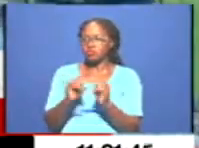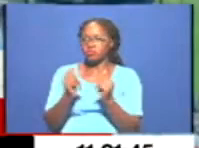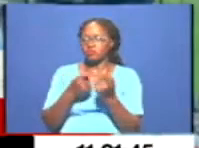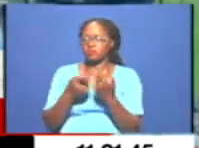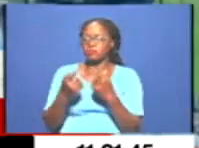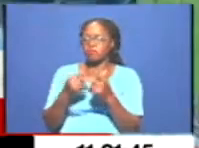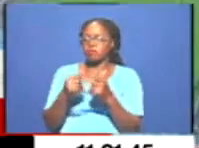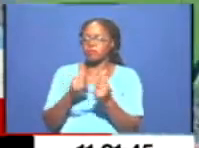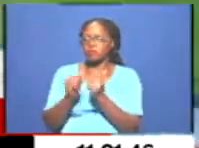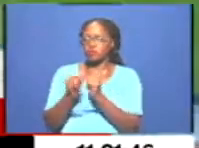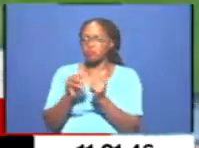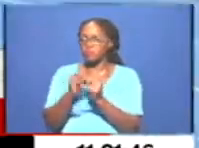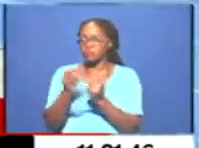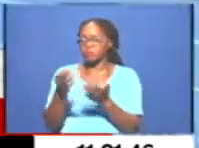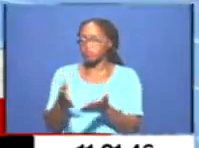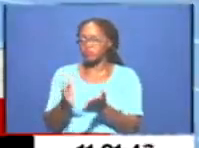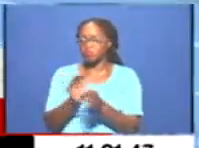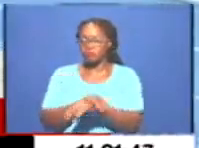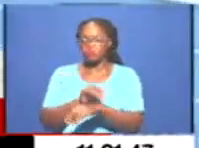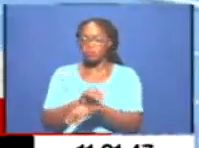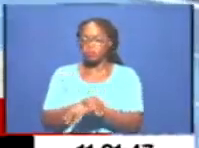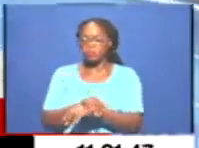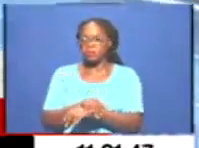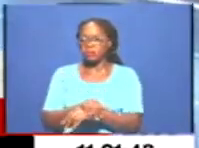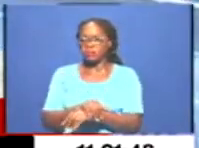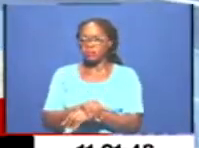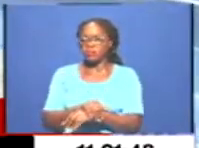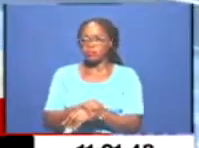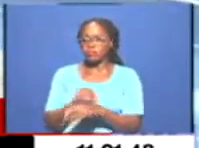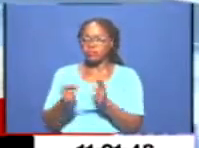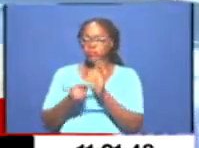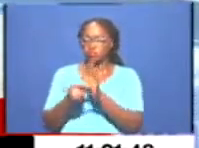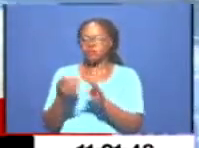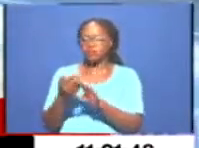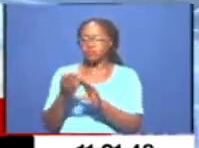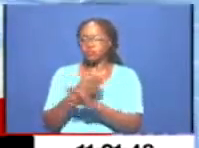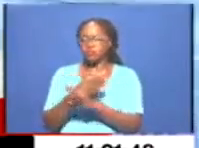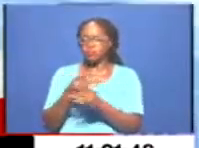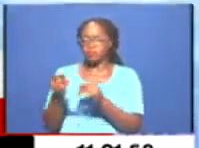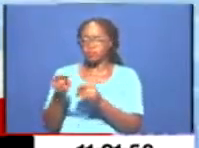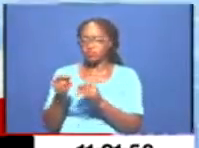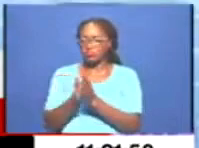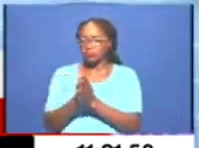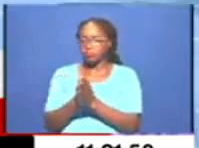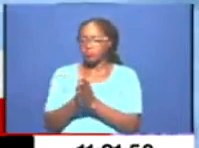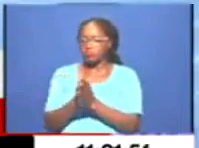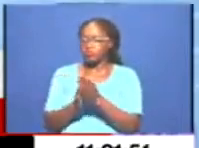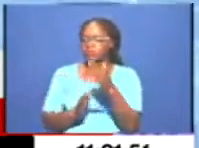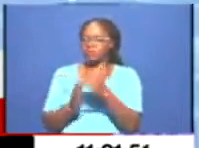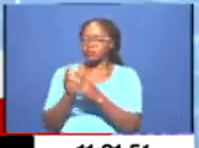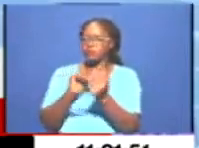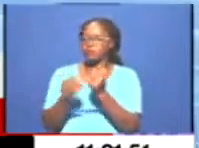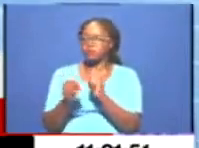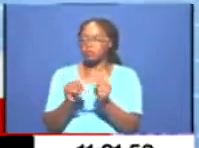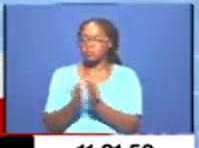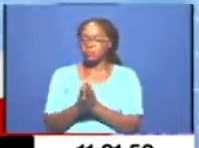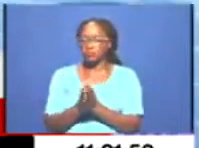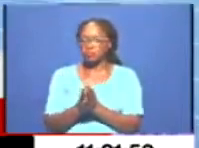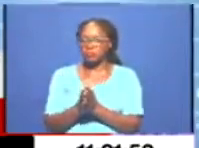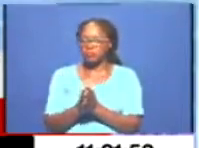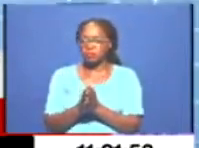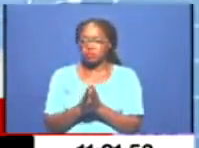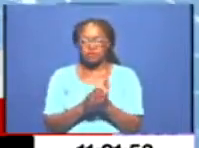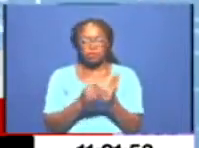them, yeah, that would be good. That way at least they'll have gotten exposure before they go for the top competition. All right, so we shall know